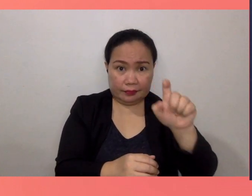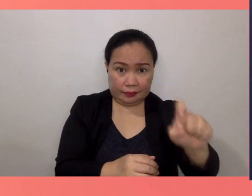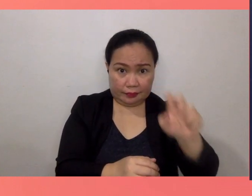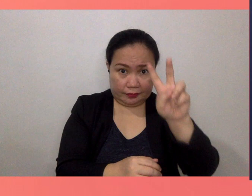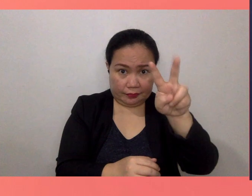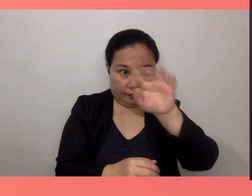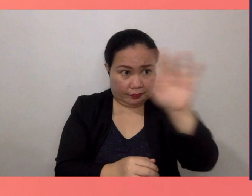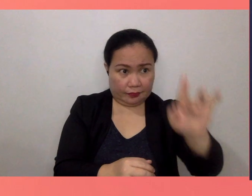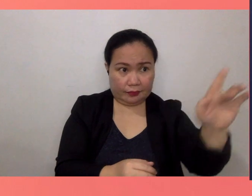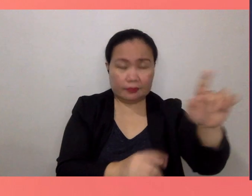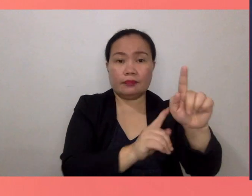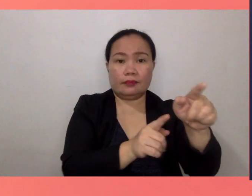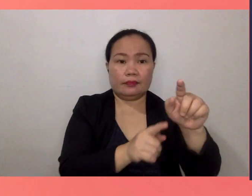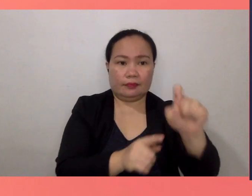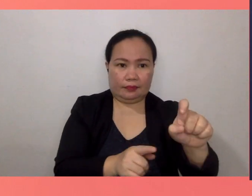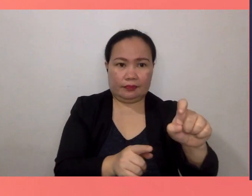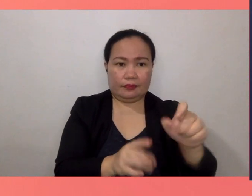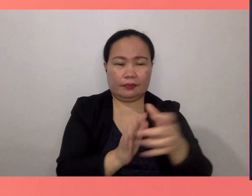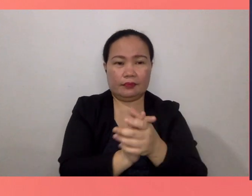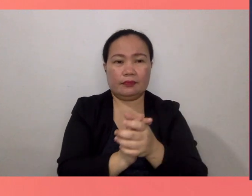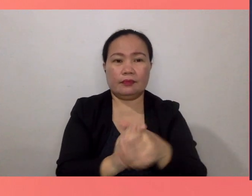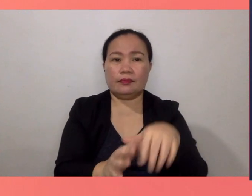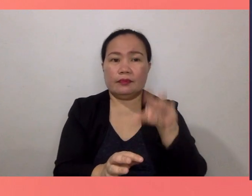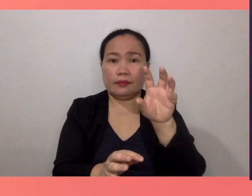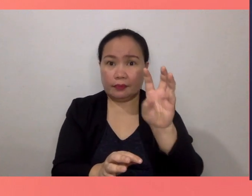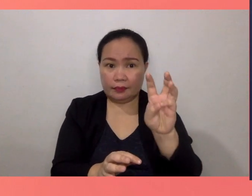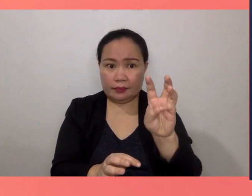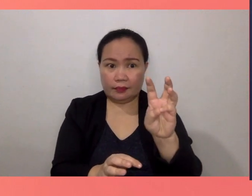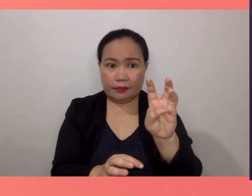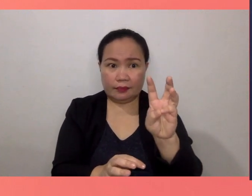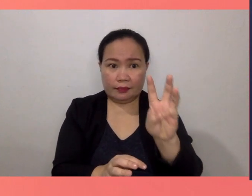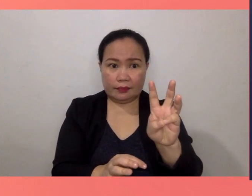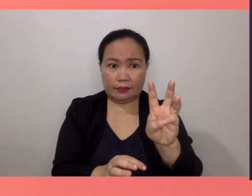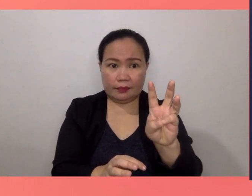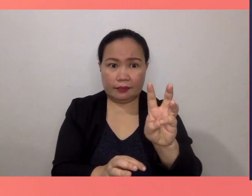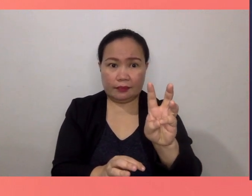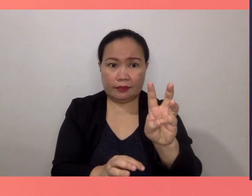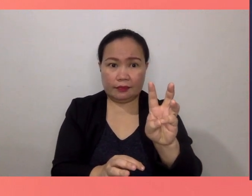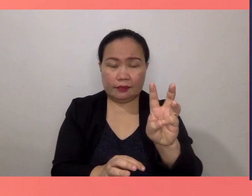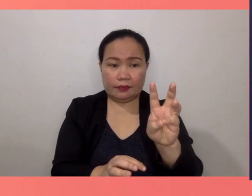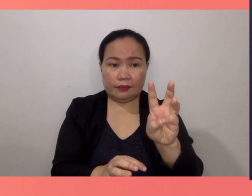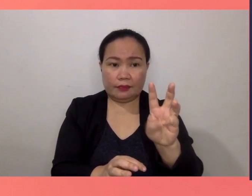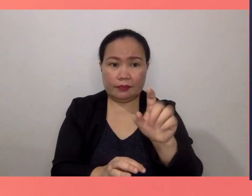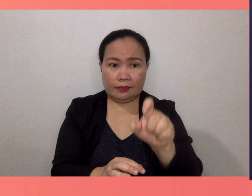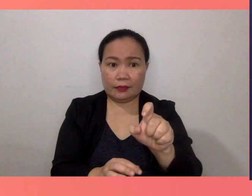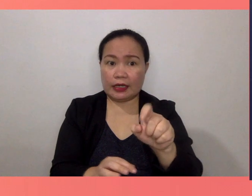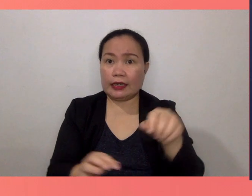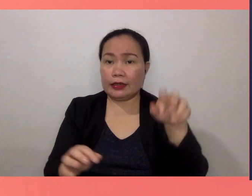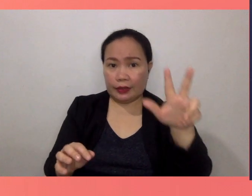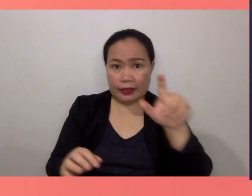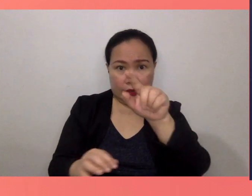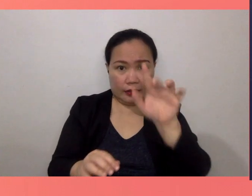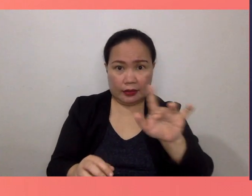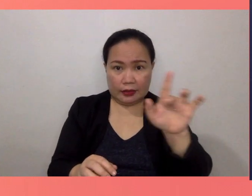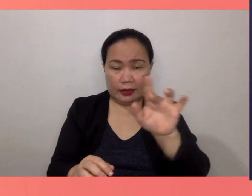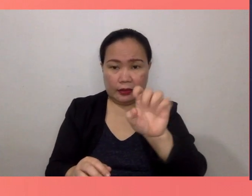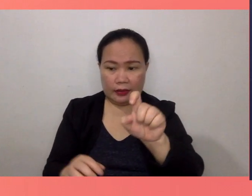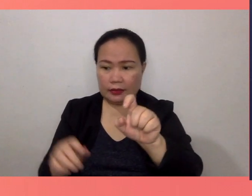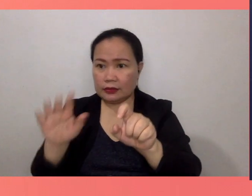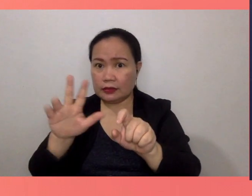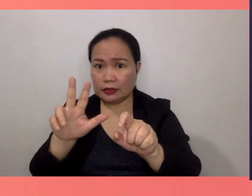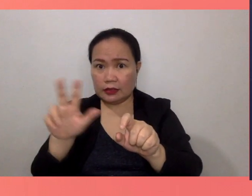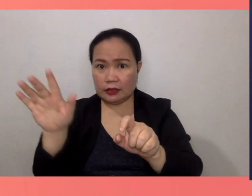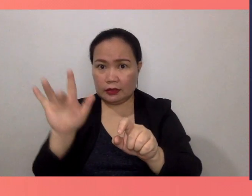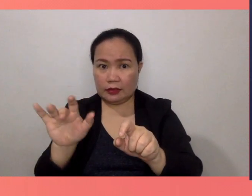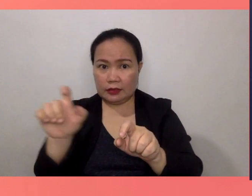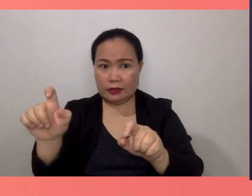plus 9. So, ang 9 pwede natin lipat doon. So, magiging, so kapag si x nilipat